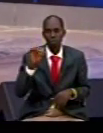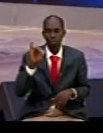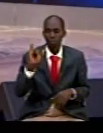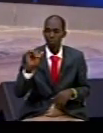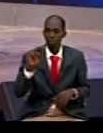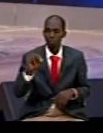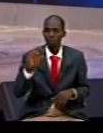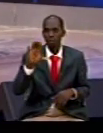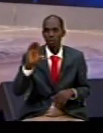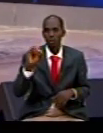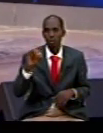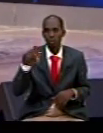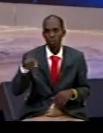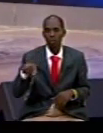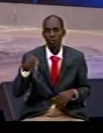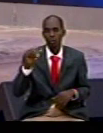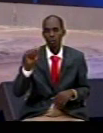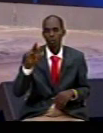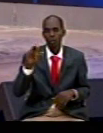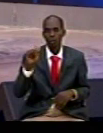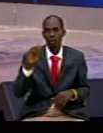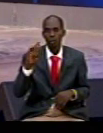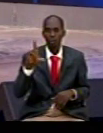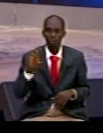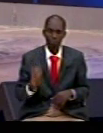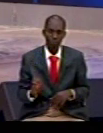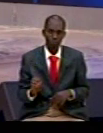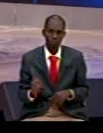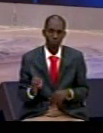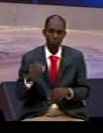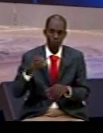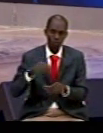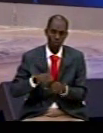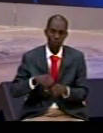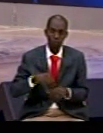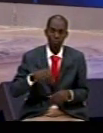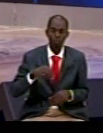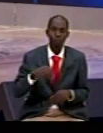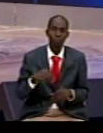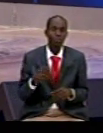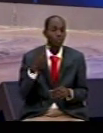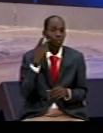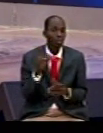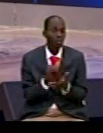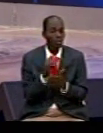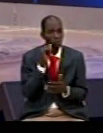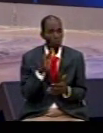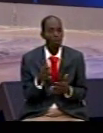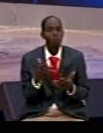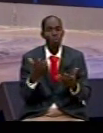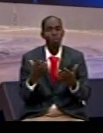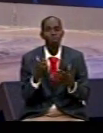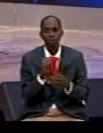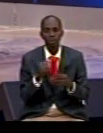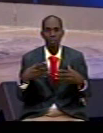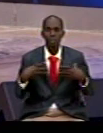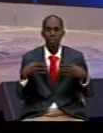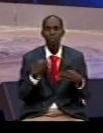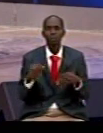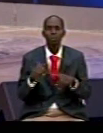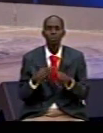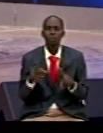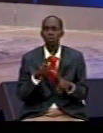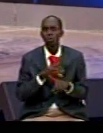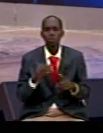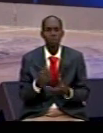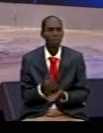woman. She'd gone everywhere and she wanted healing, but there was no help. No